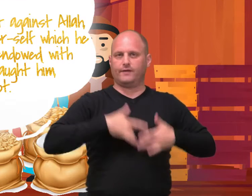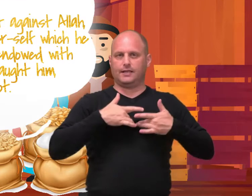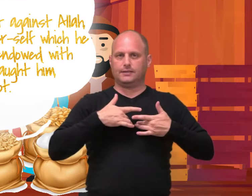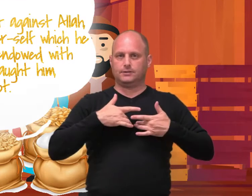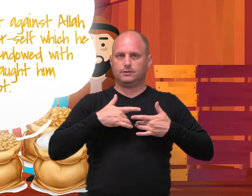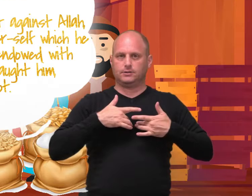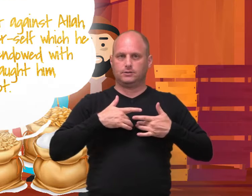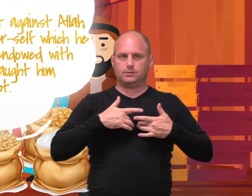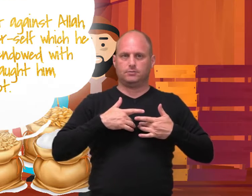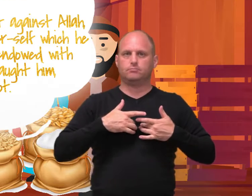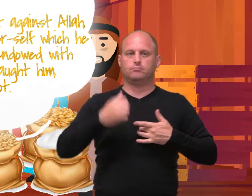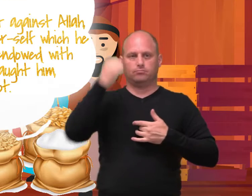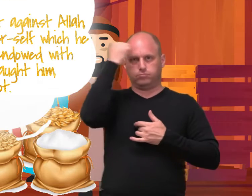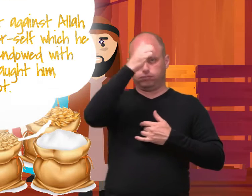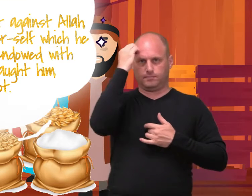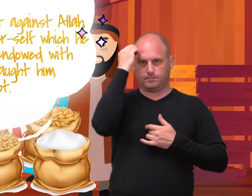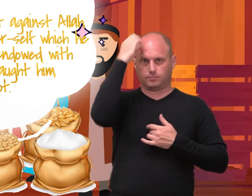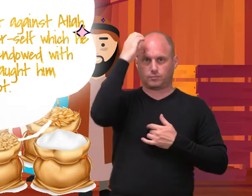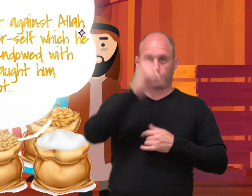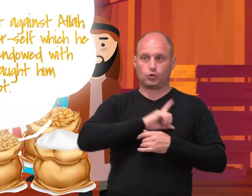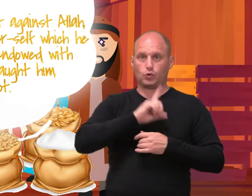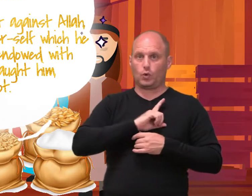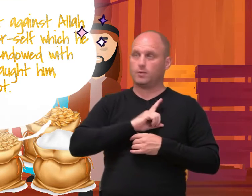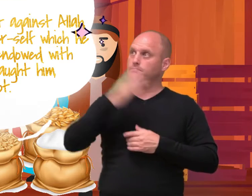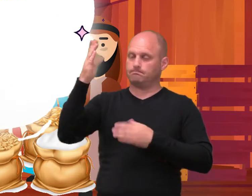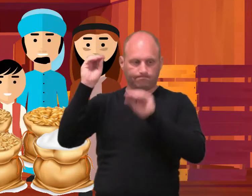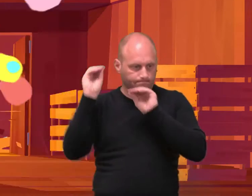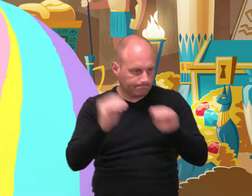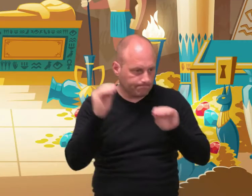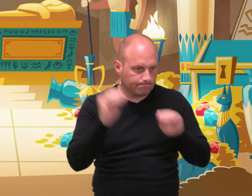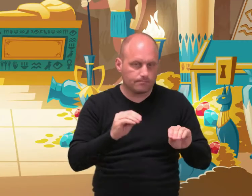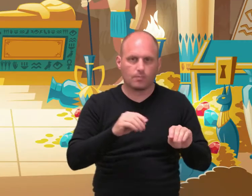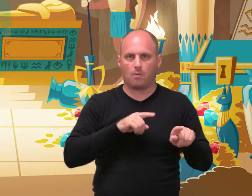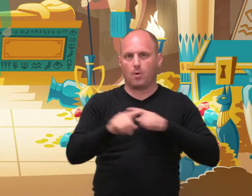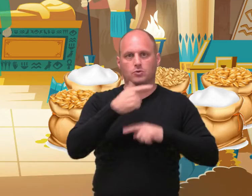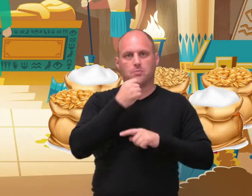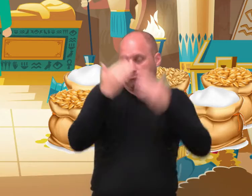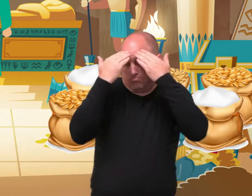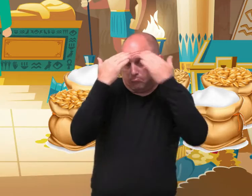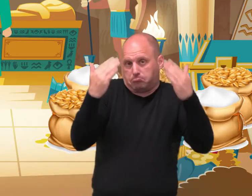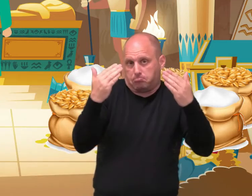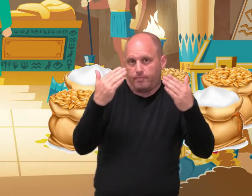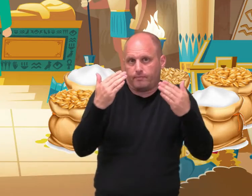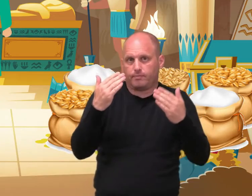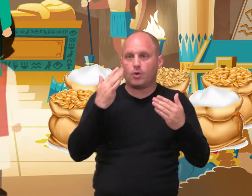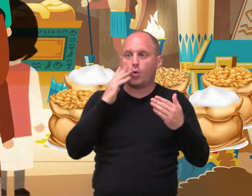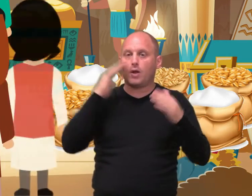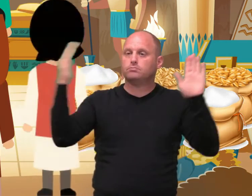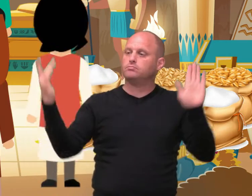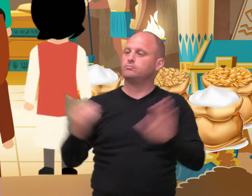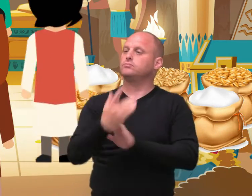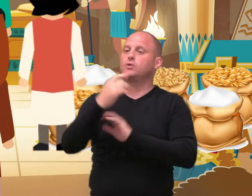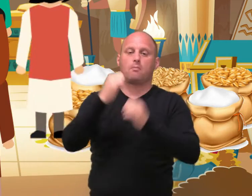with knowledge, because we had taught him. But most men know not. And when they went before Yusuf, he betook